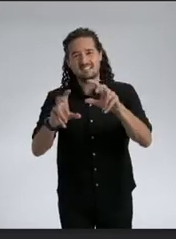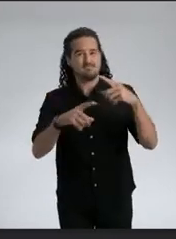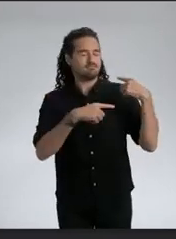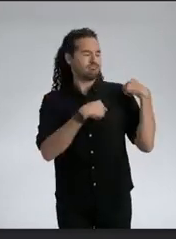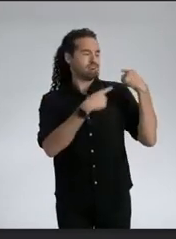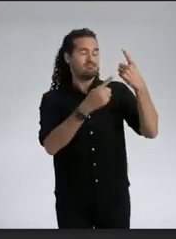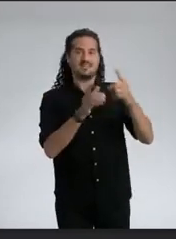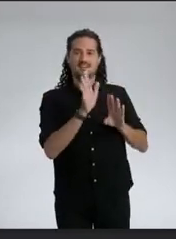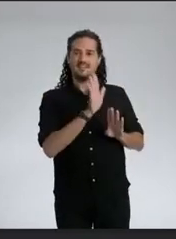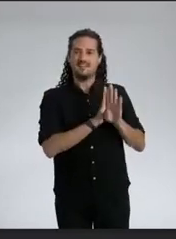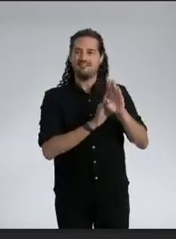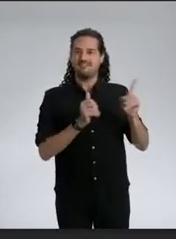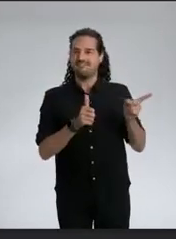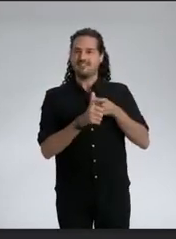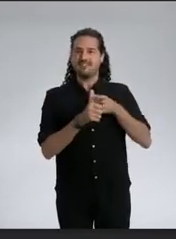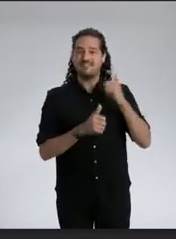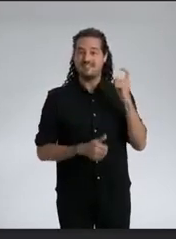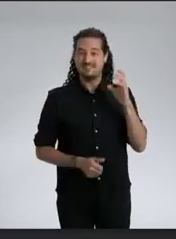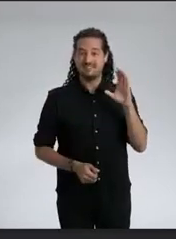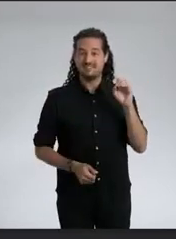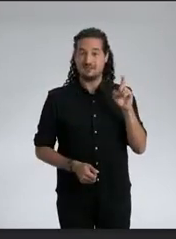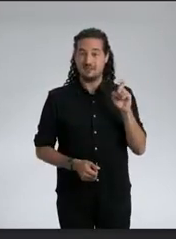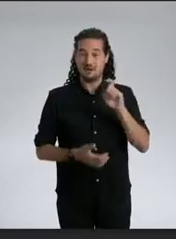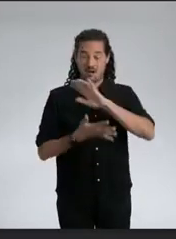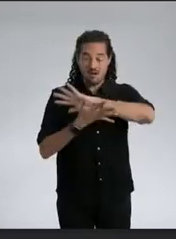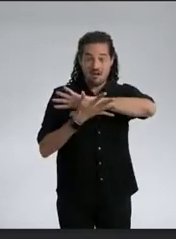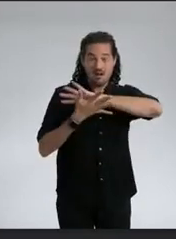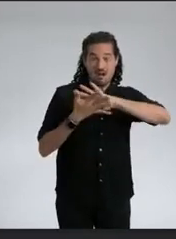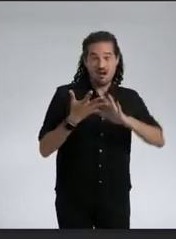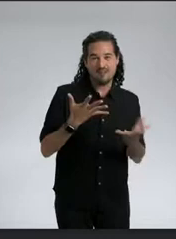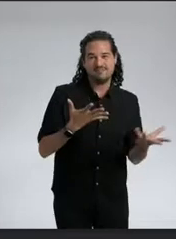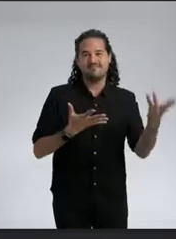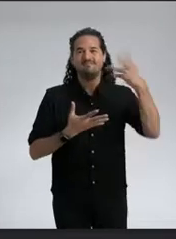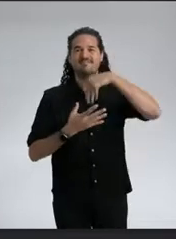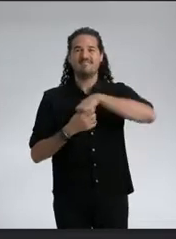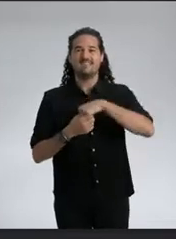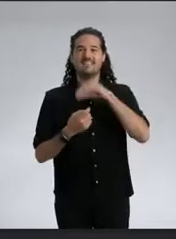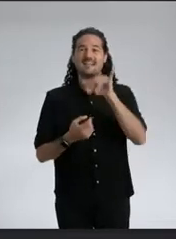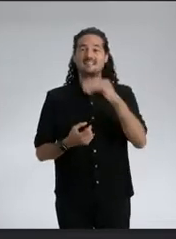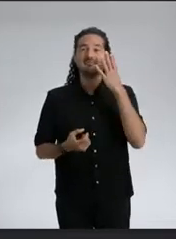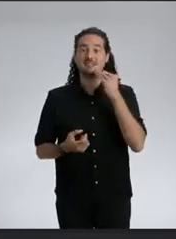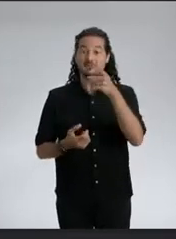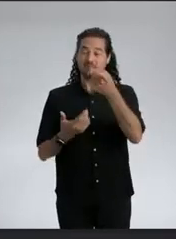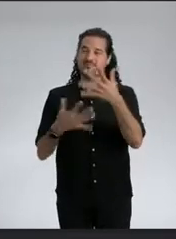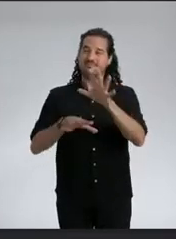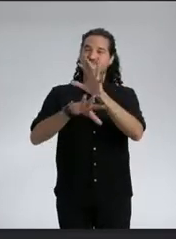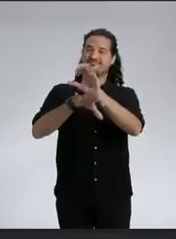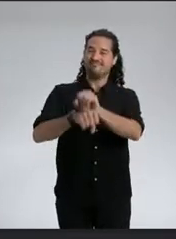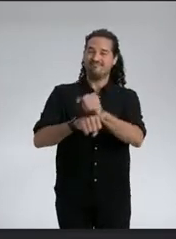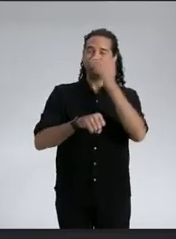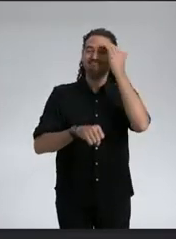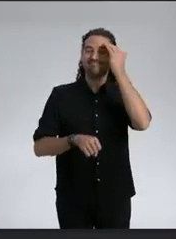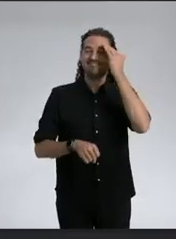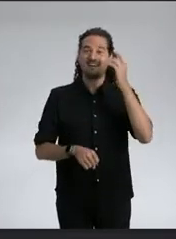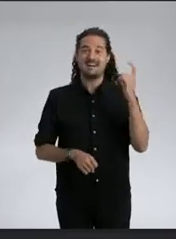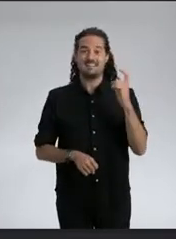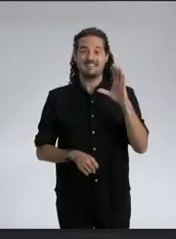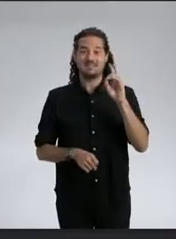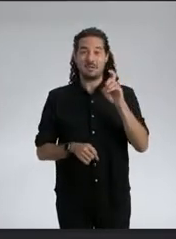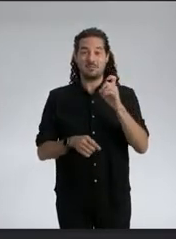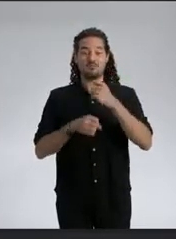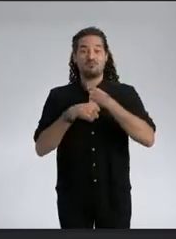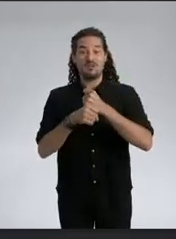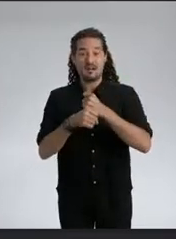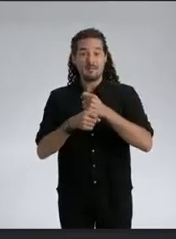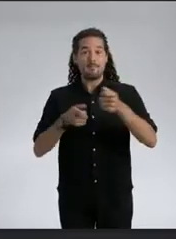Xcode. And all of it is inside the experience you already know. You create and manage Xcode Cloud workflows in Xcode